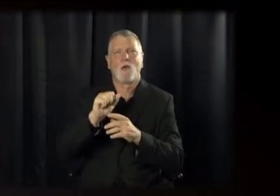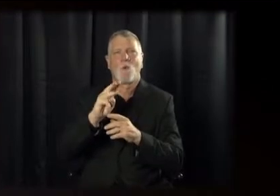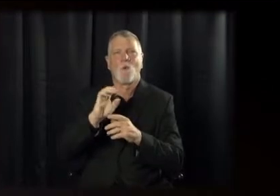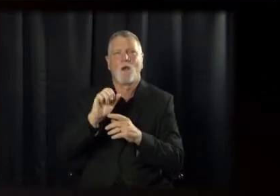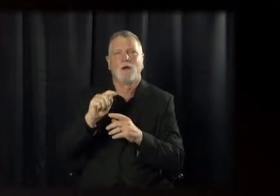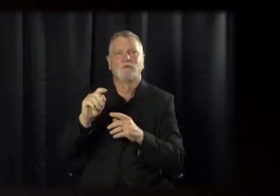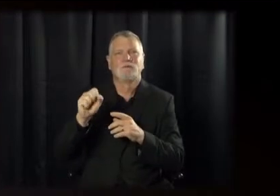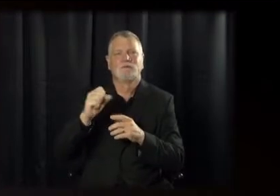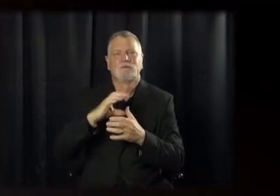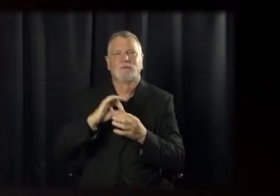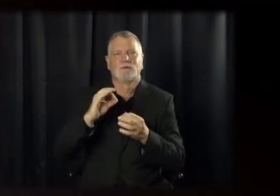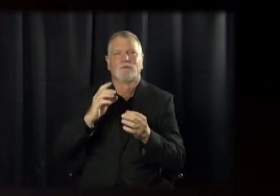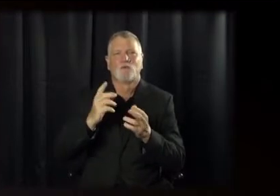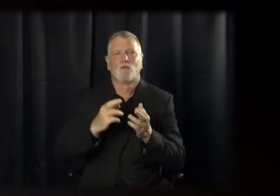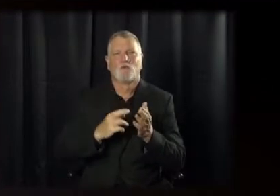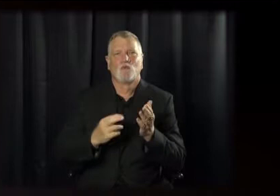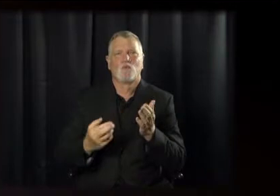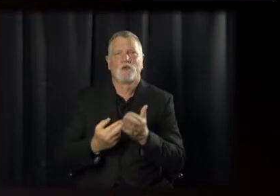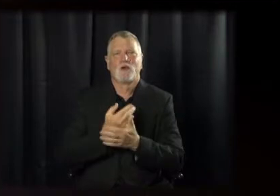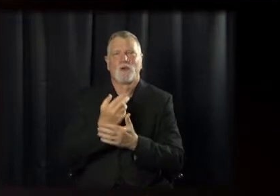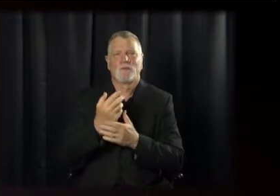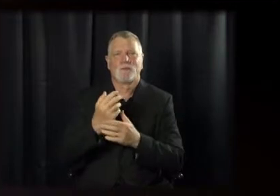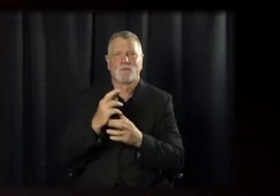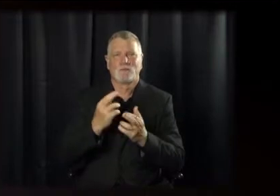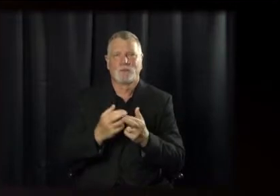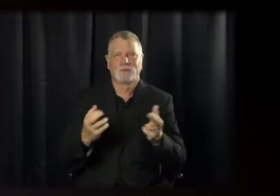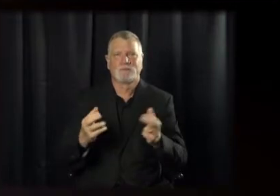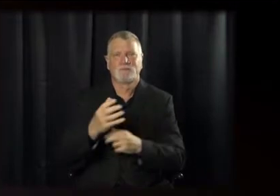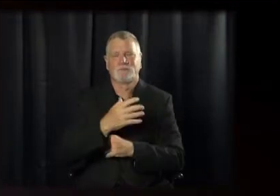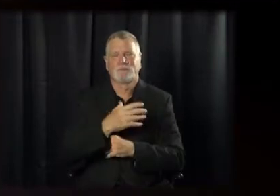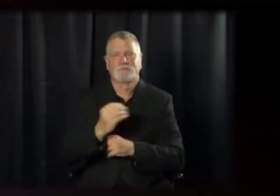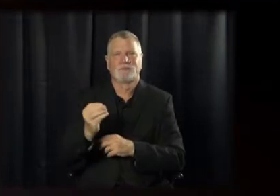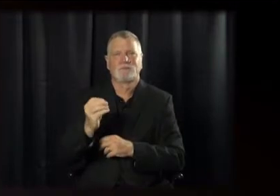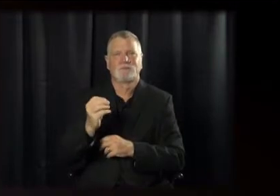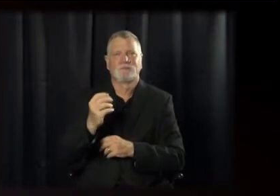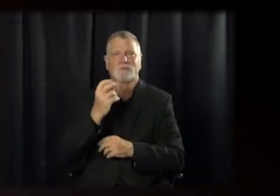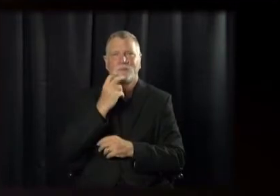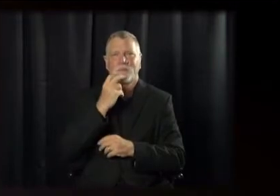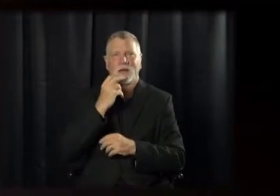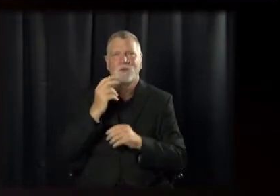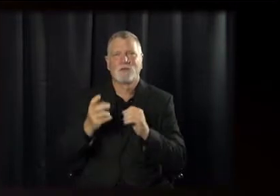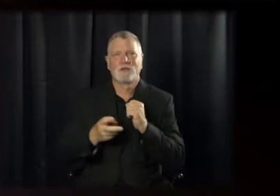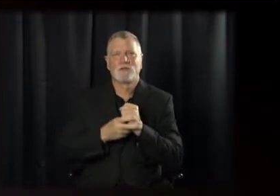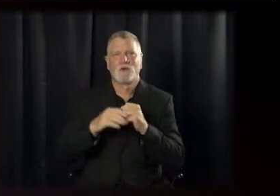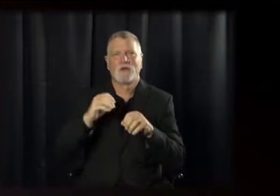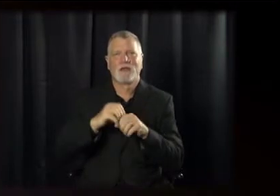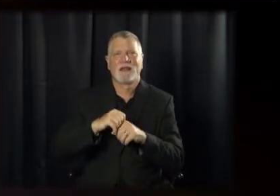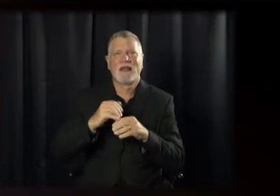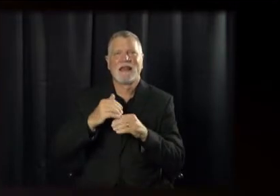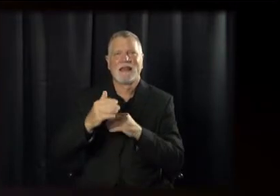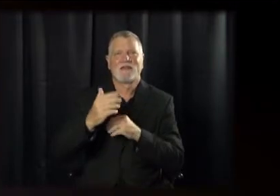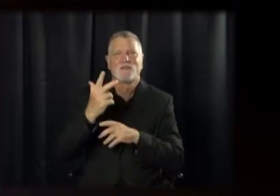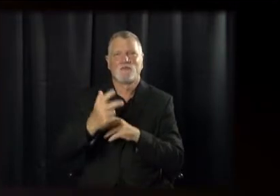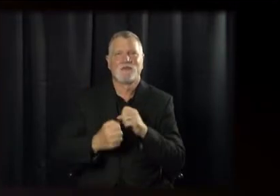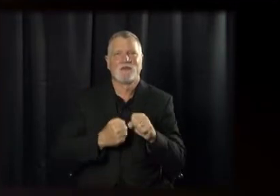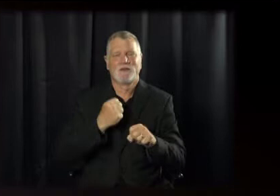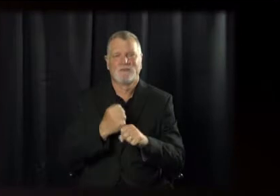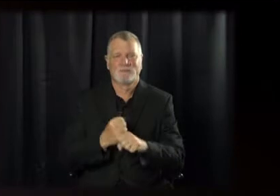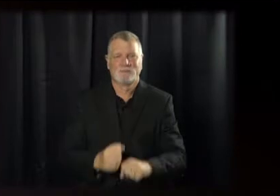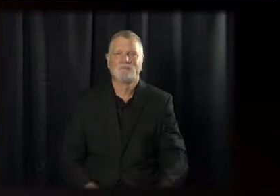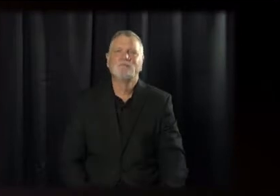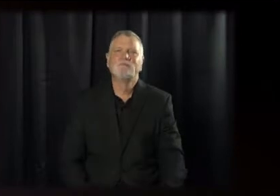renewable resources, plus 1,500 megawatts of battery storage within the next 3 years. Puerto